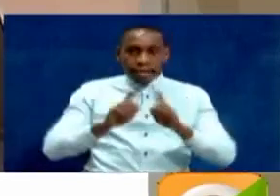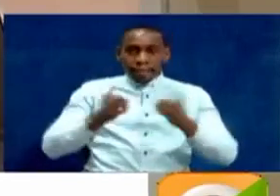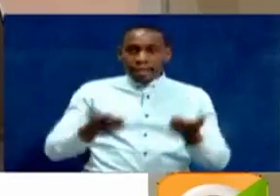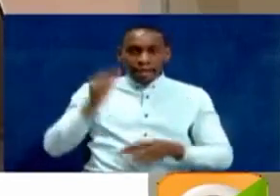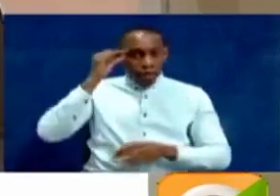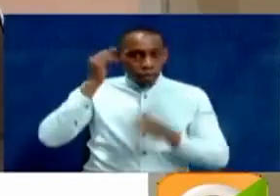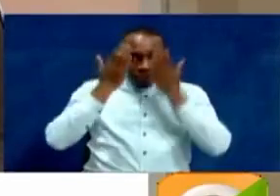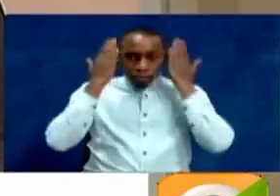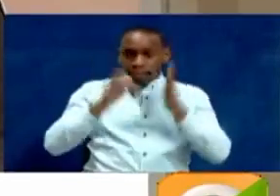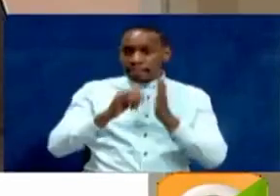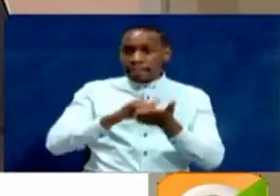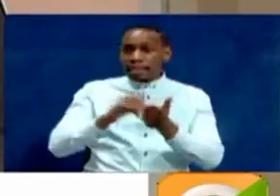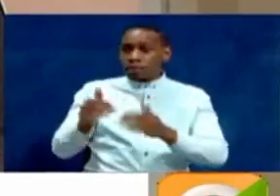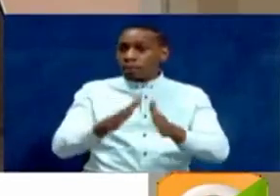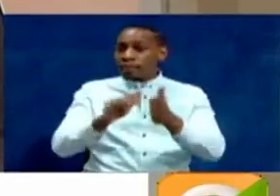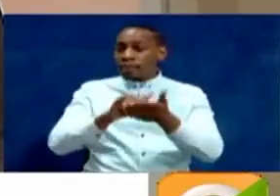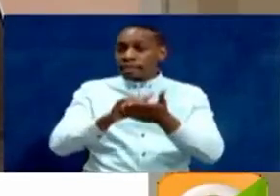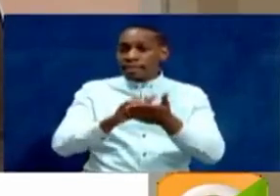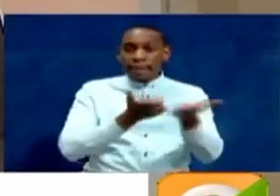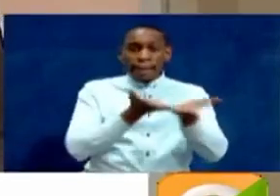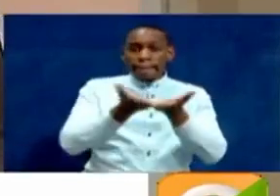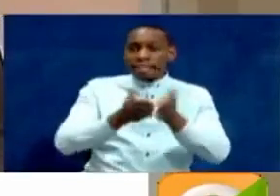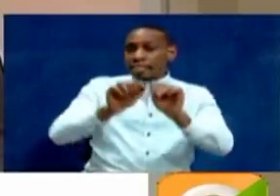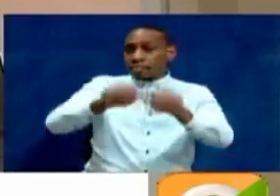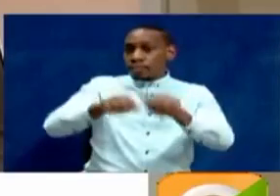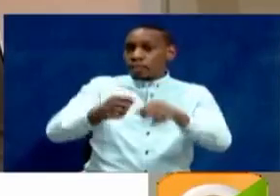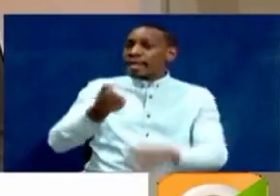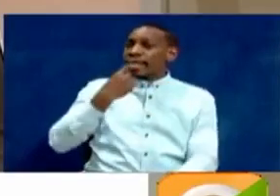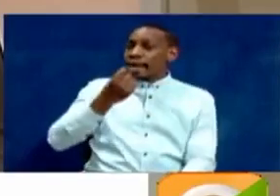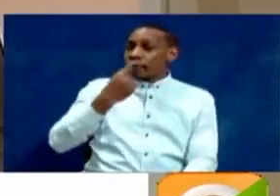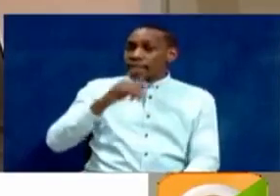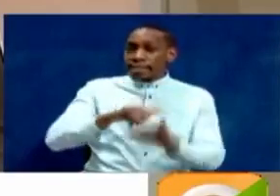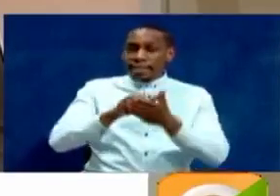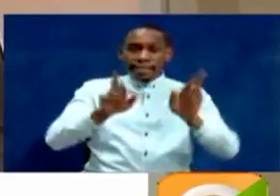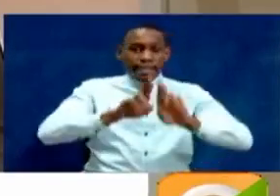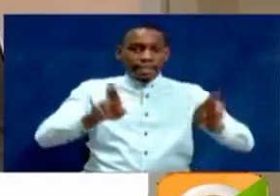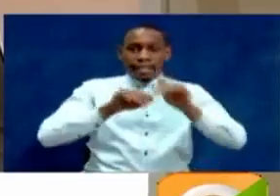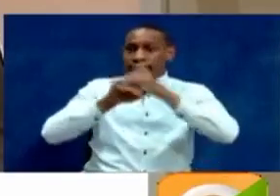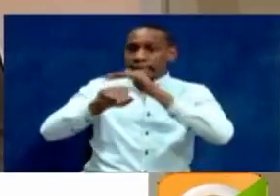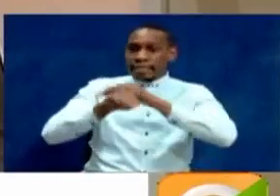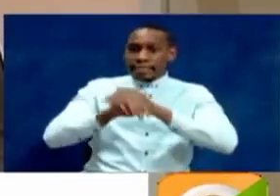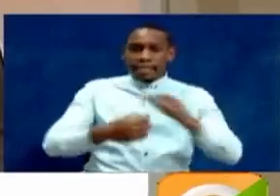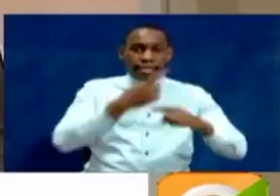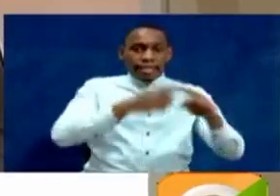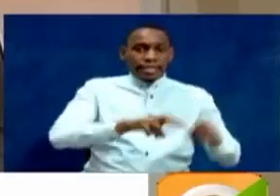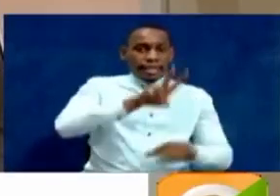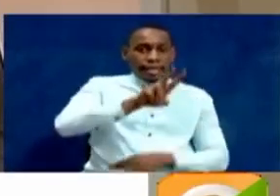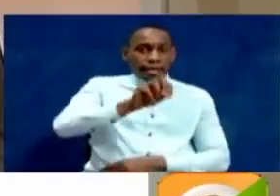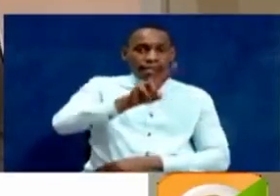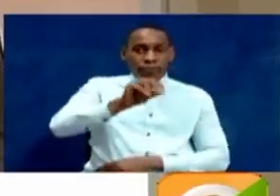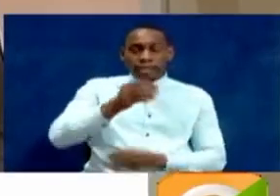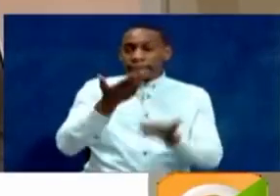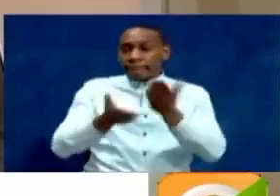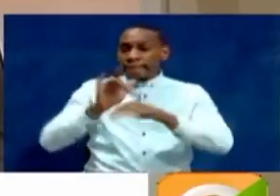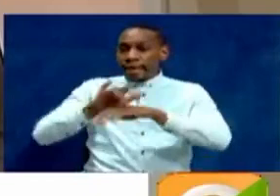Waihiga Mwaura tells us, the chances of a commercially viable vaccine being readily available in 2020